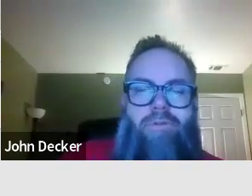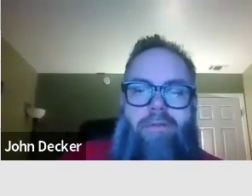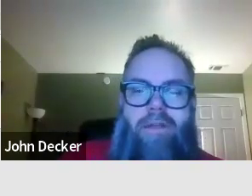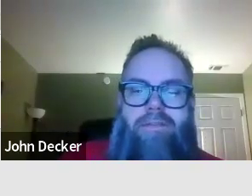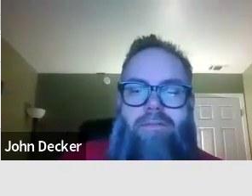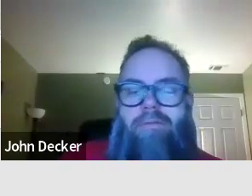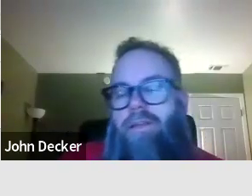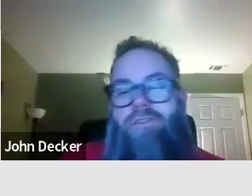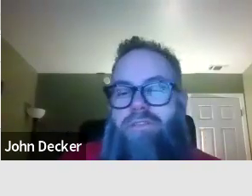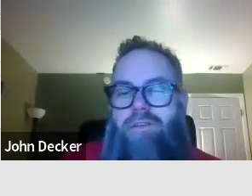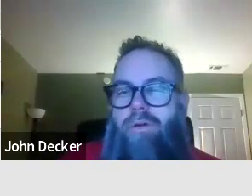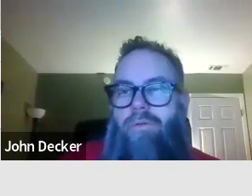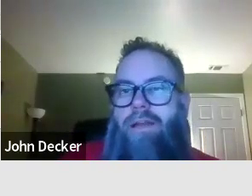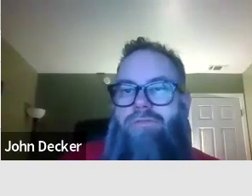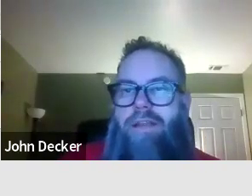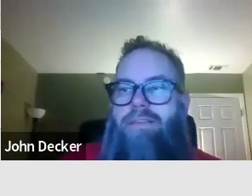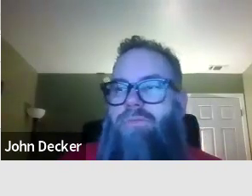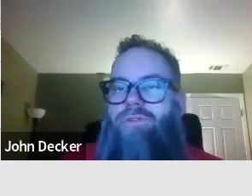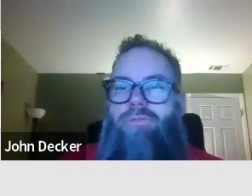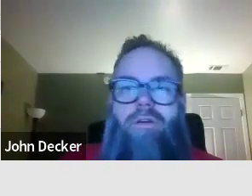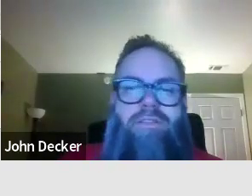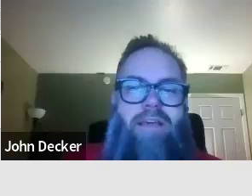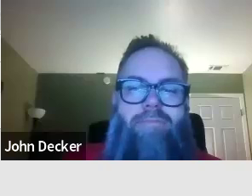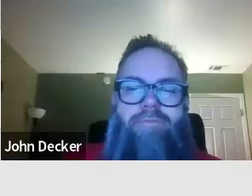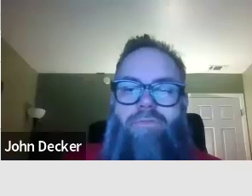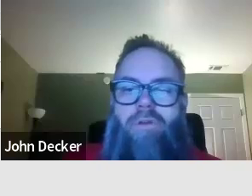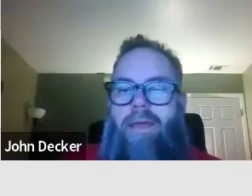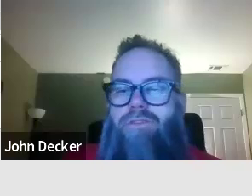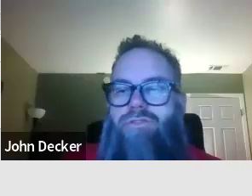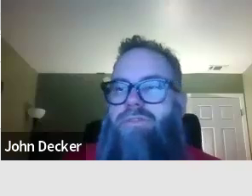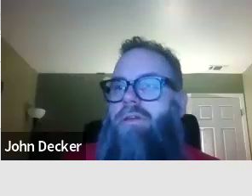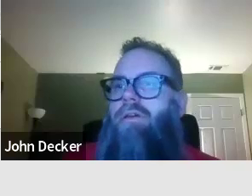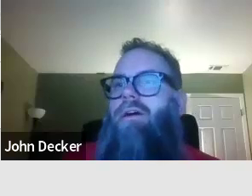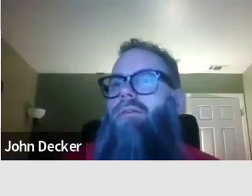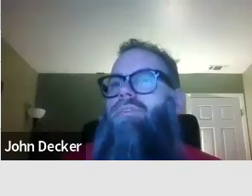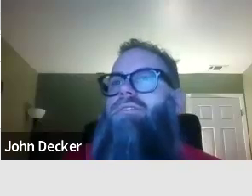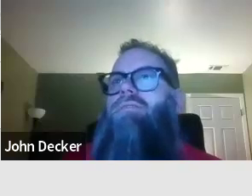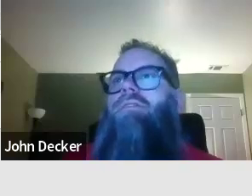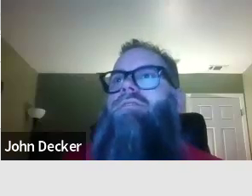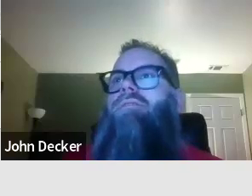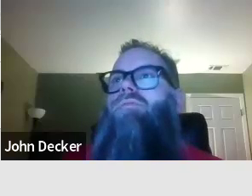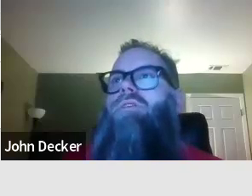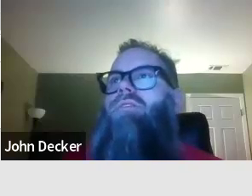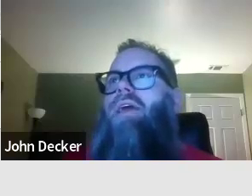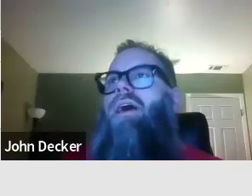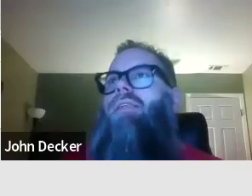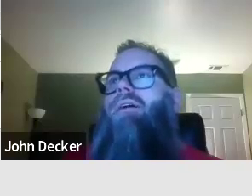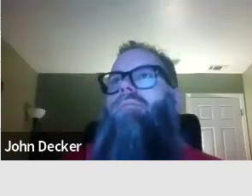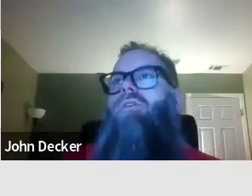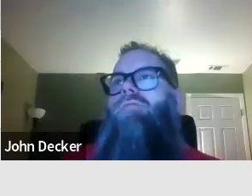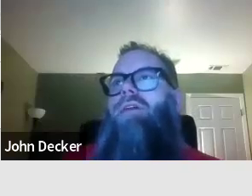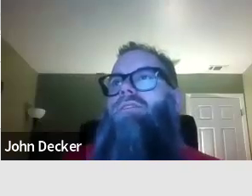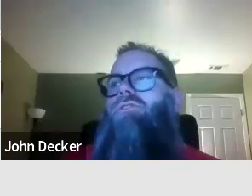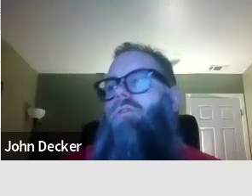last year. If you have an interest in knowing what kind of trainings that we do for our staff and for our managers, this is a listing of the ones that we